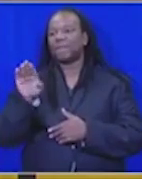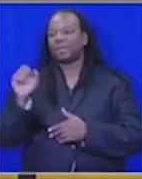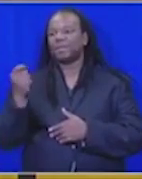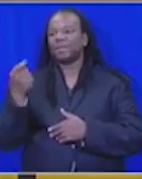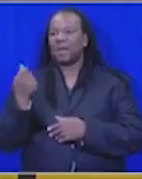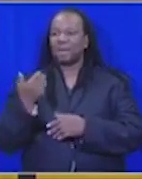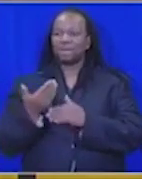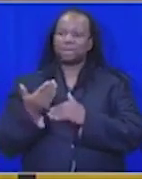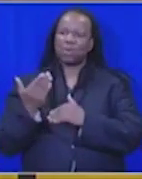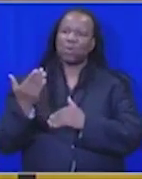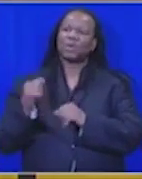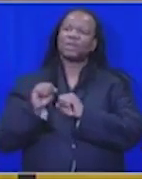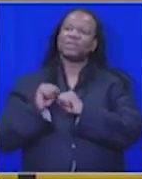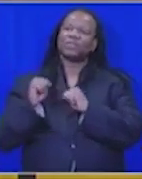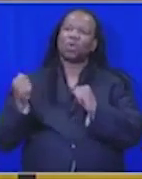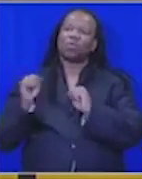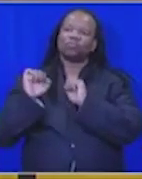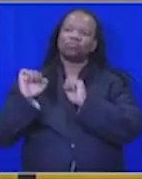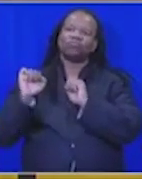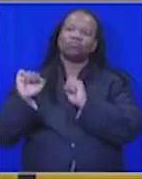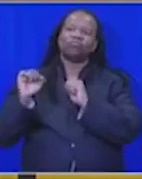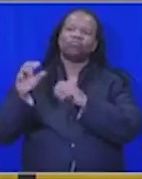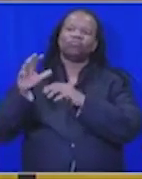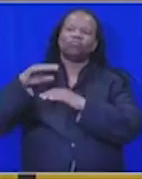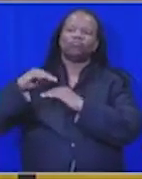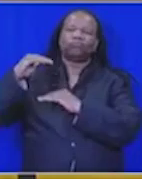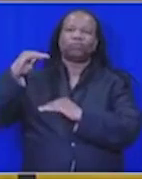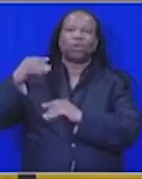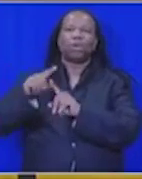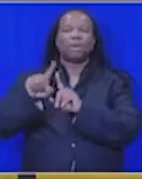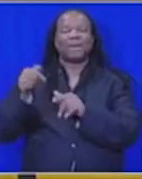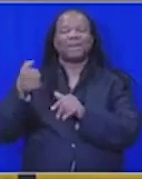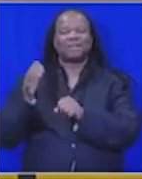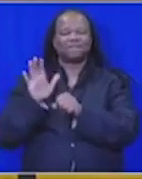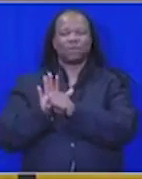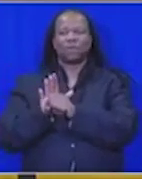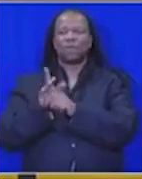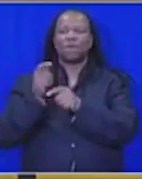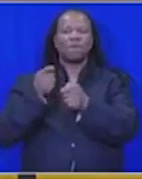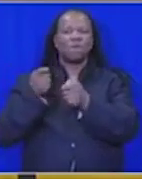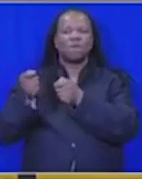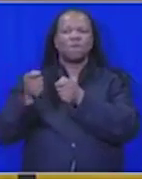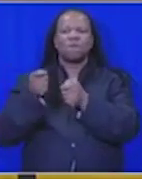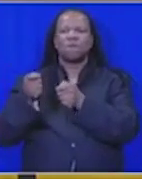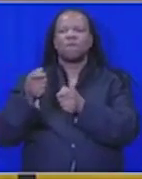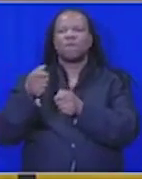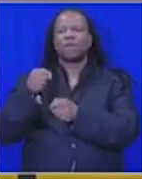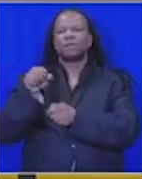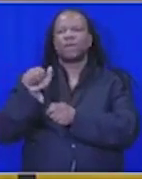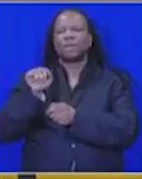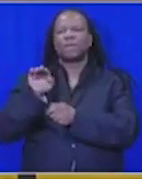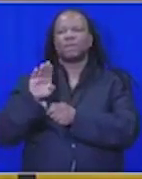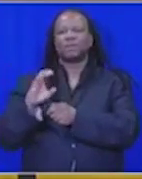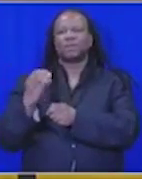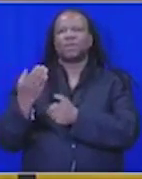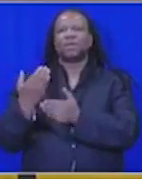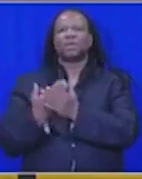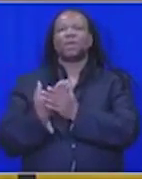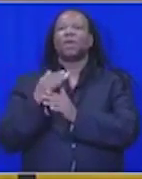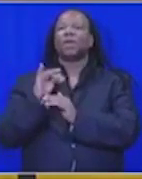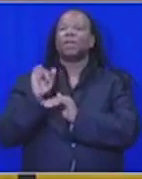is Motsoeneng's desire to centralise and exercise total control of the SABC that reporters in the regions have to